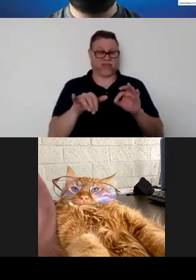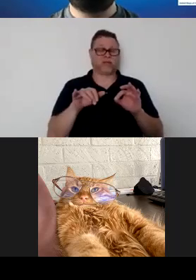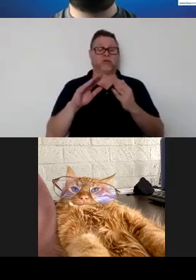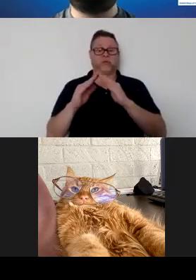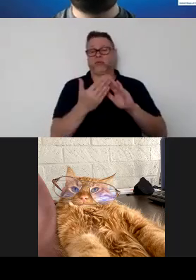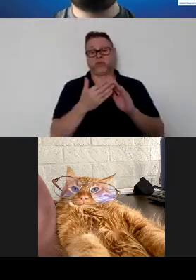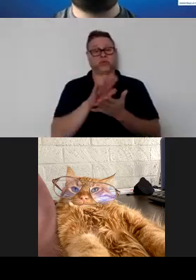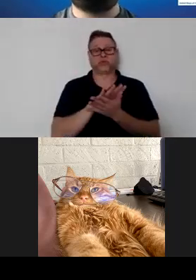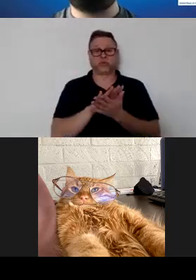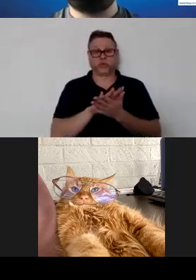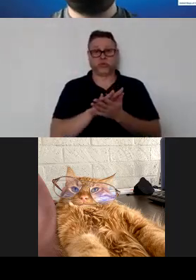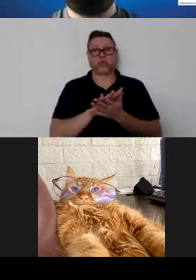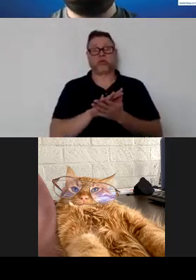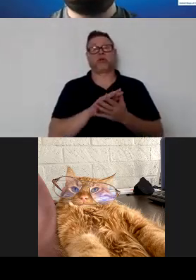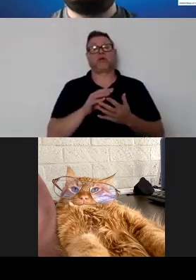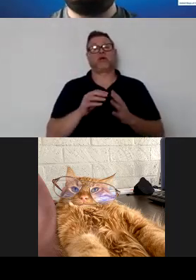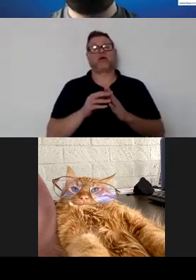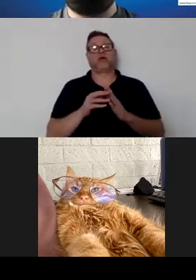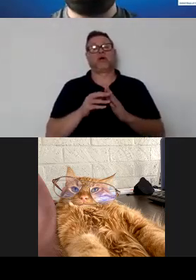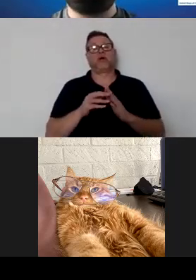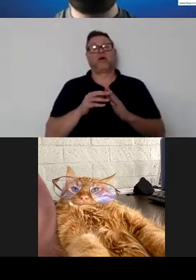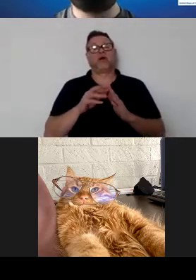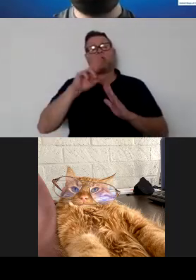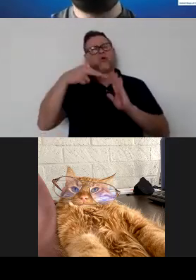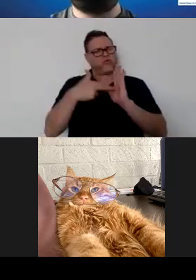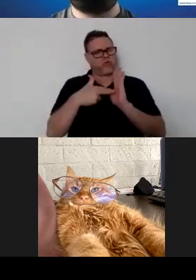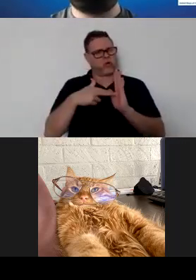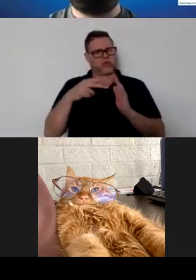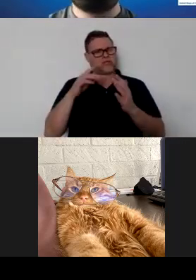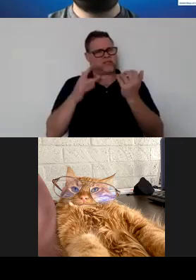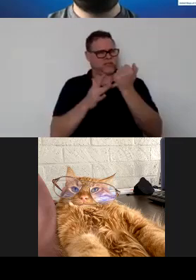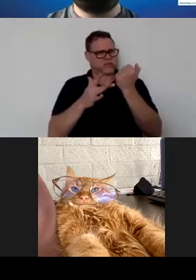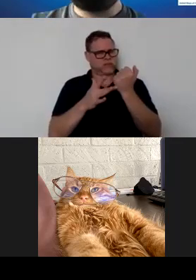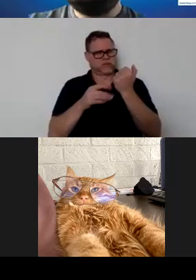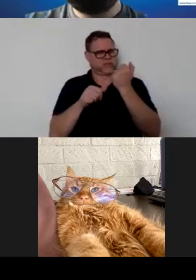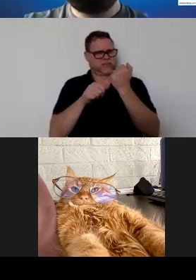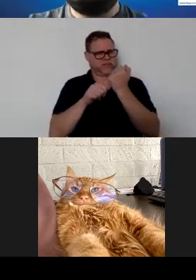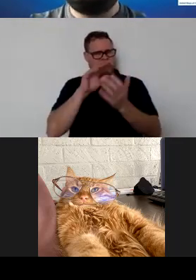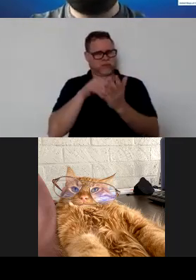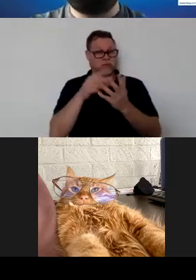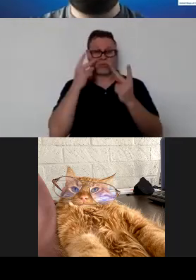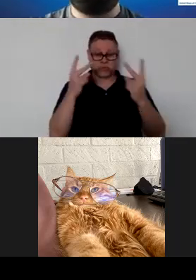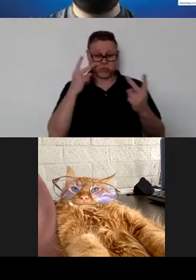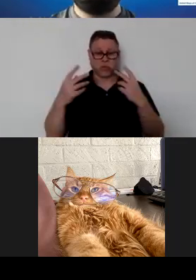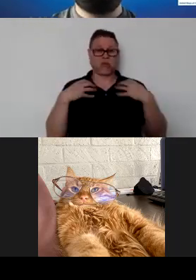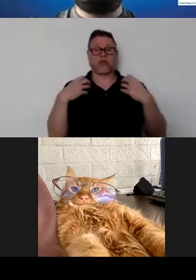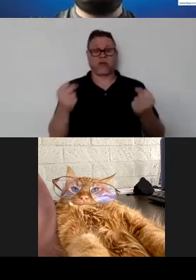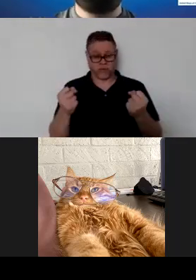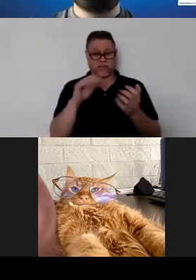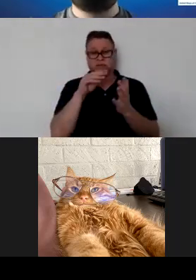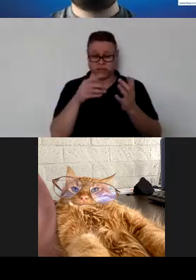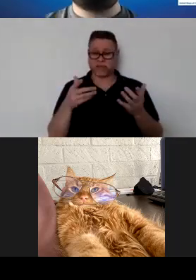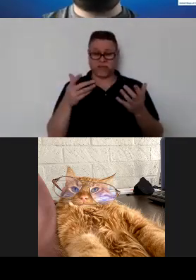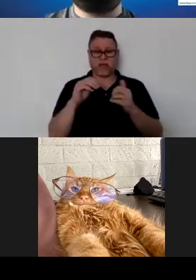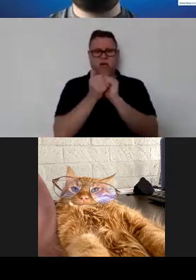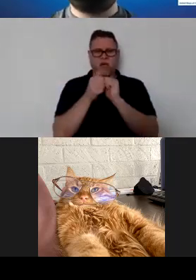schools is the role that these technical assistance centers are going to play. So what we saw with Healthy Start, right, is a lot of these similar questions of, well, how are we